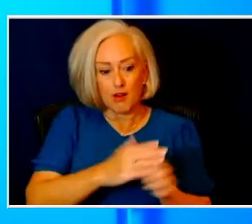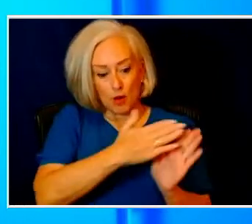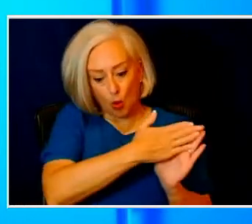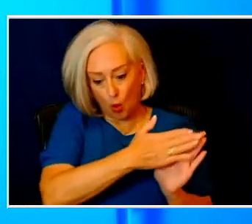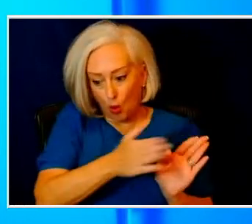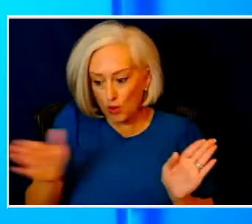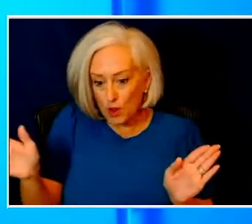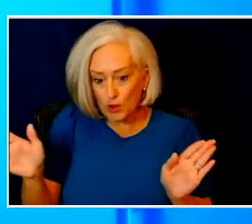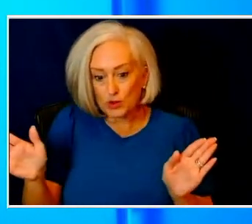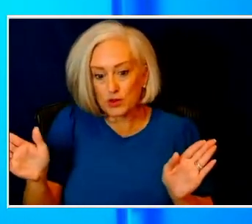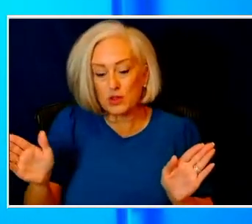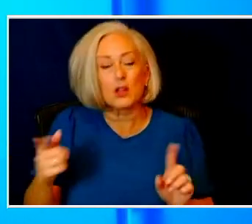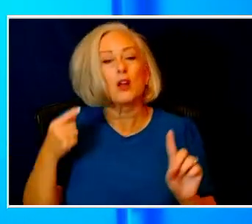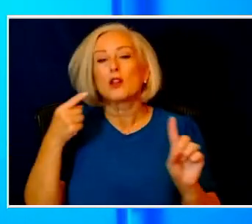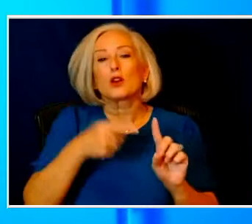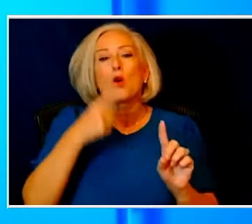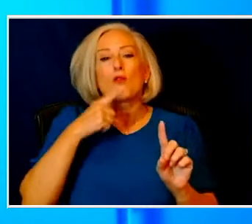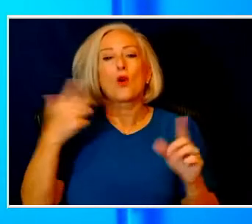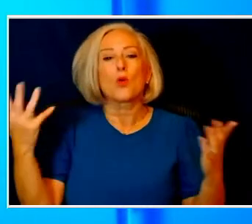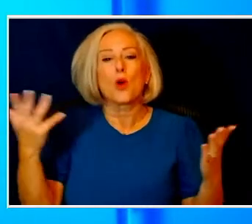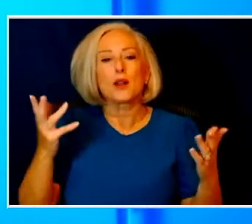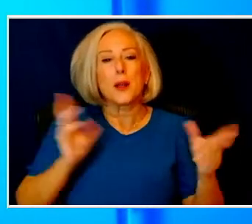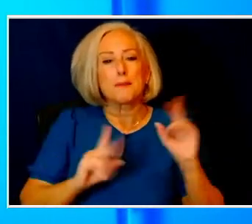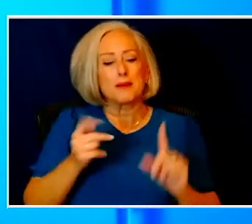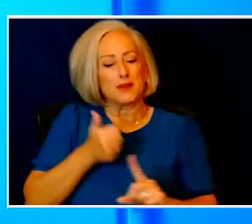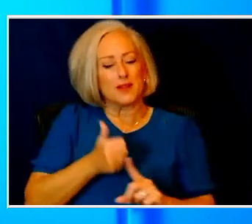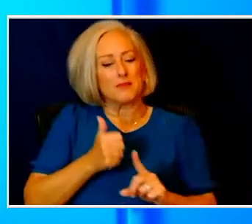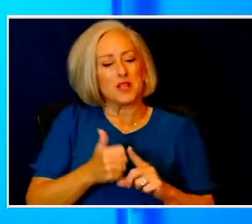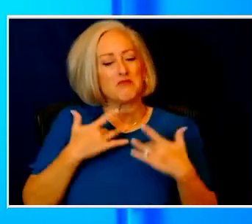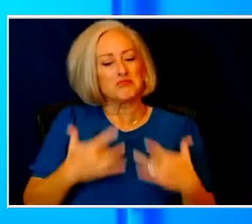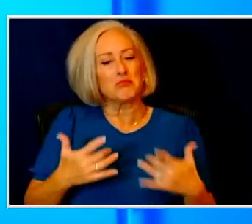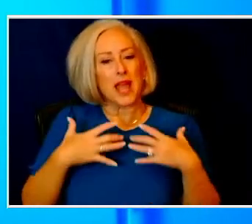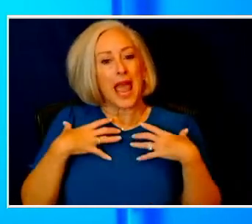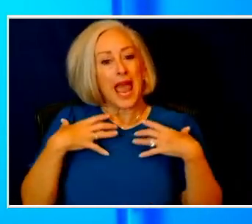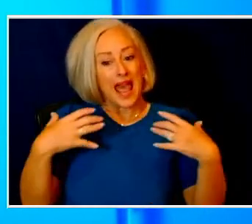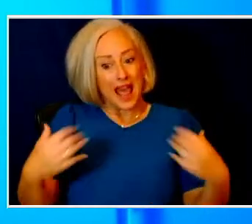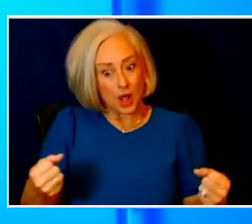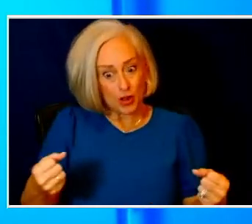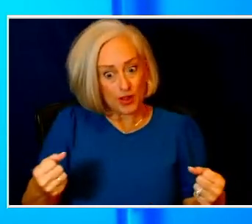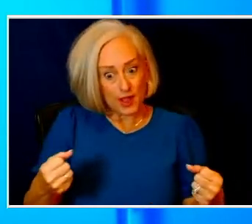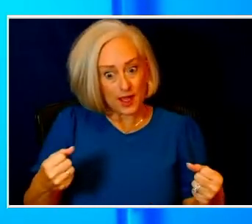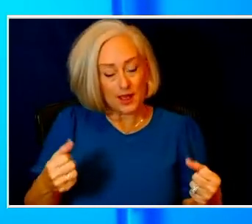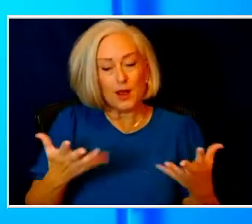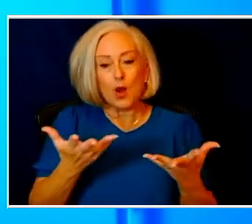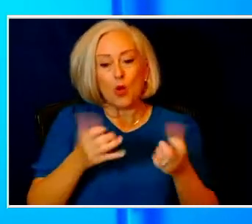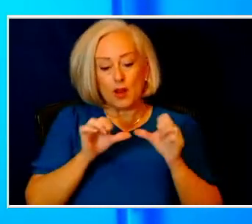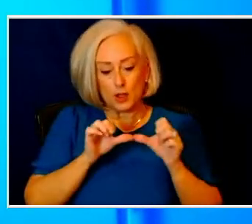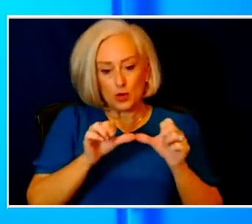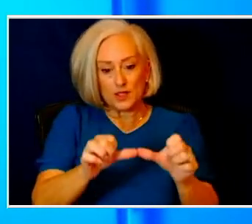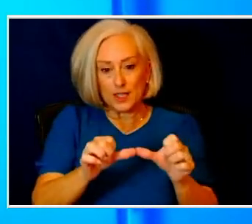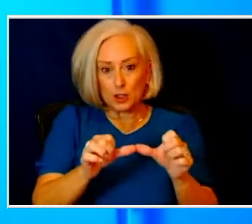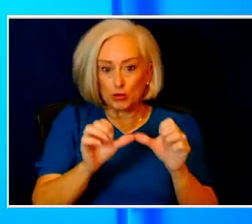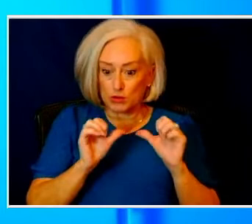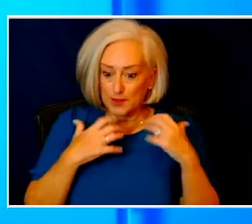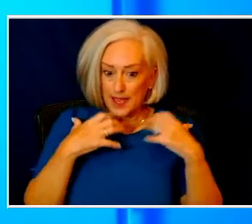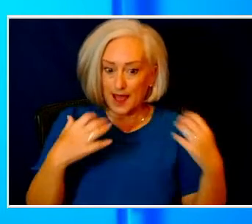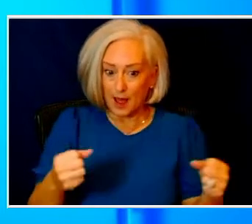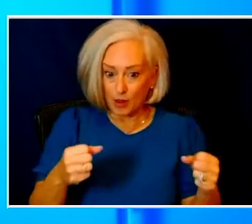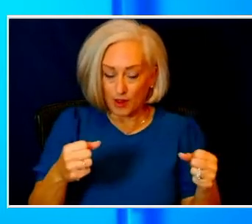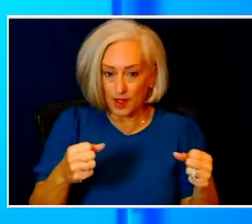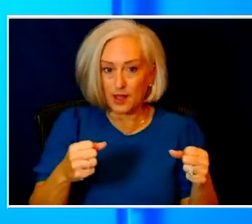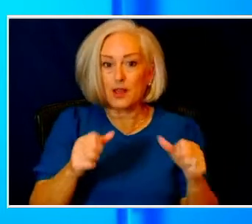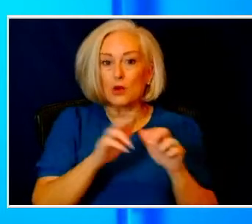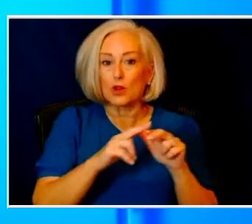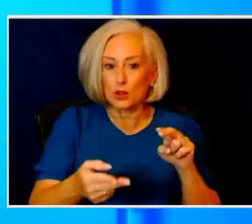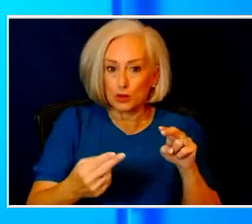healthy, people who have obesity-related diseases, and then the really deep, basic biological science